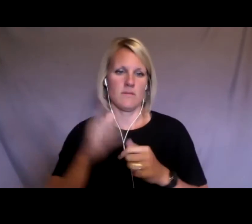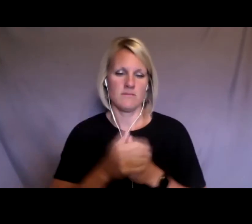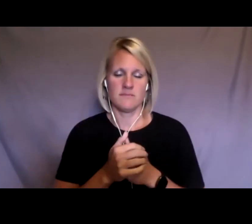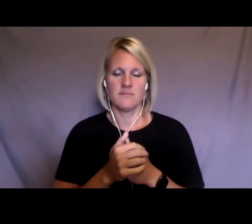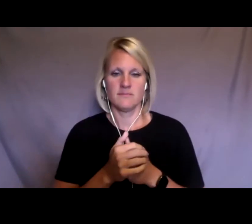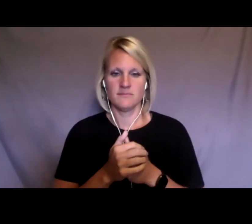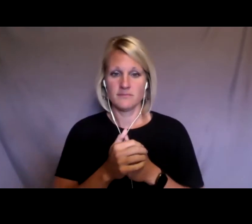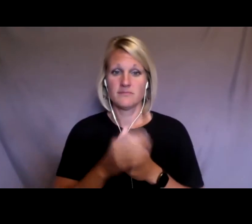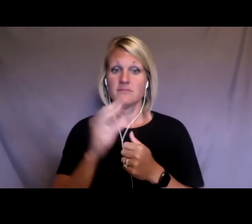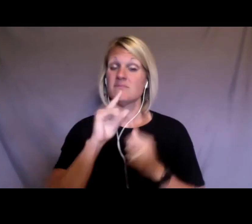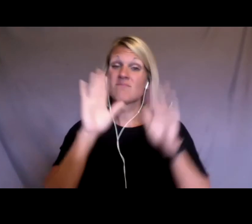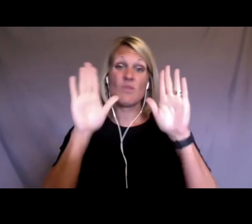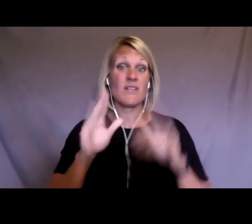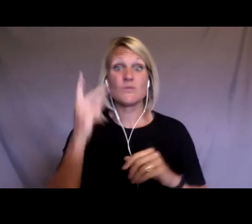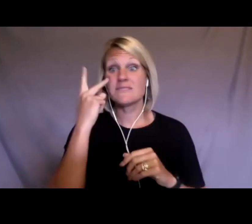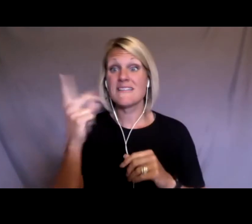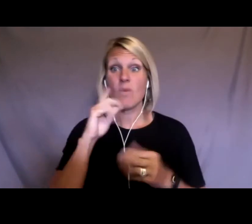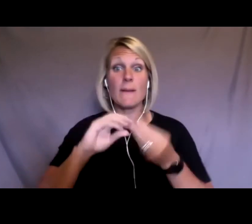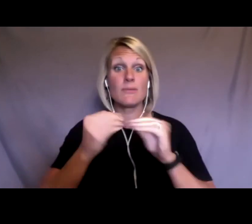great to see in number 2.